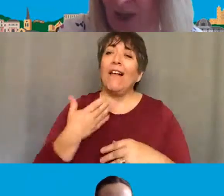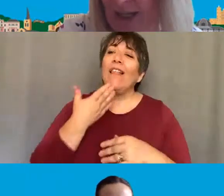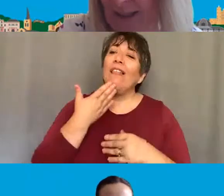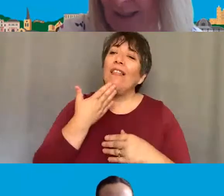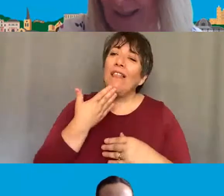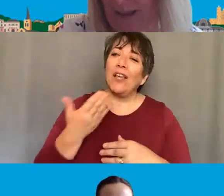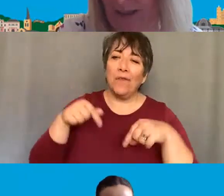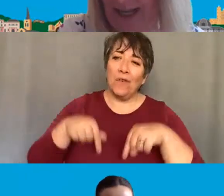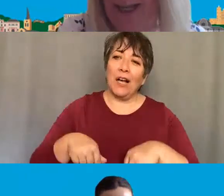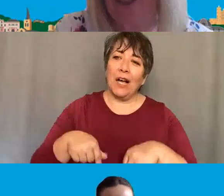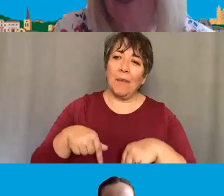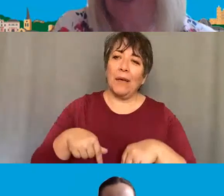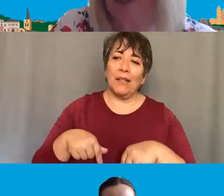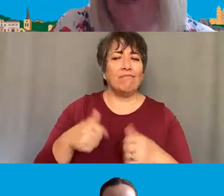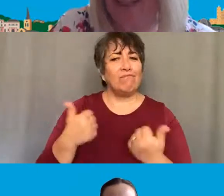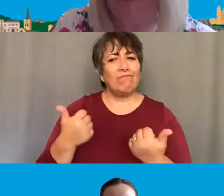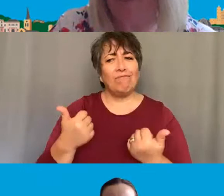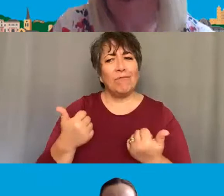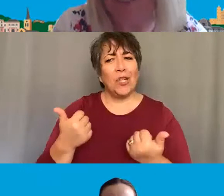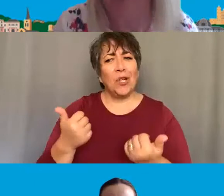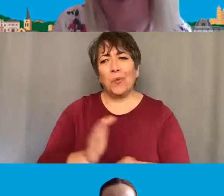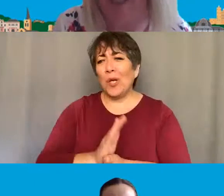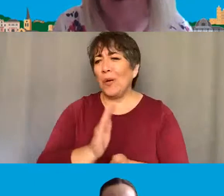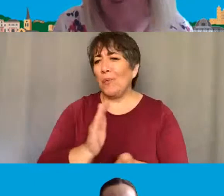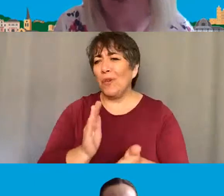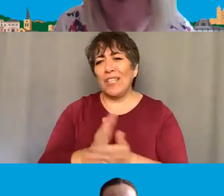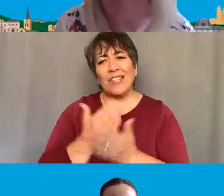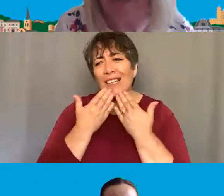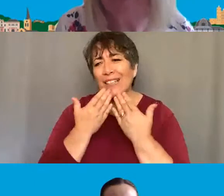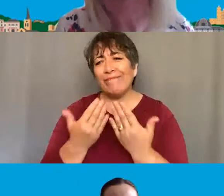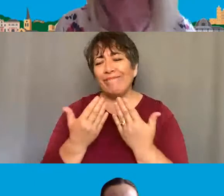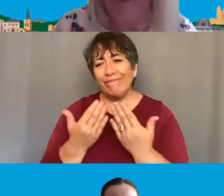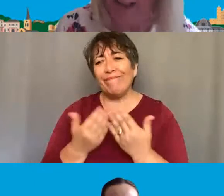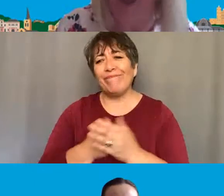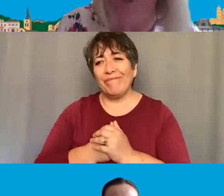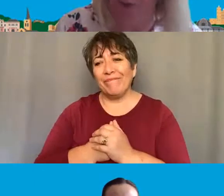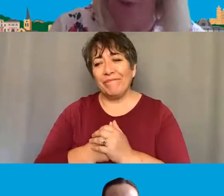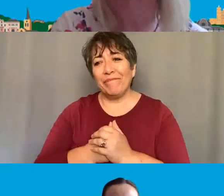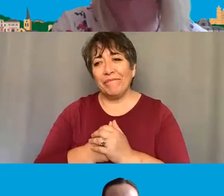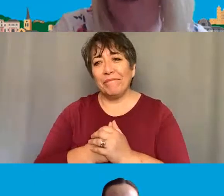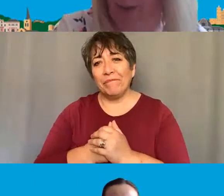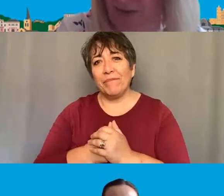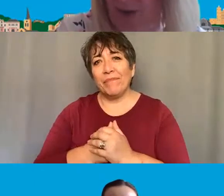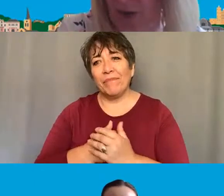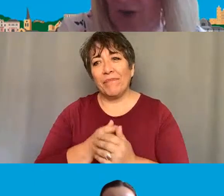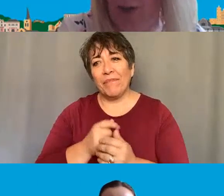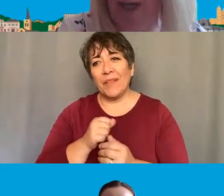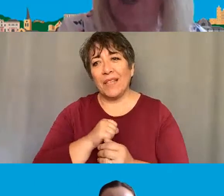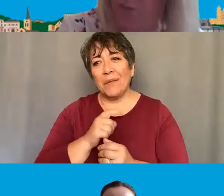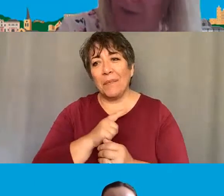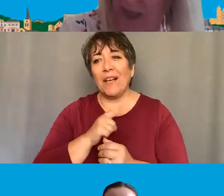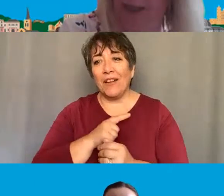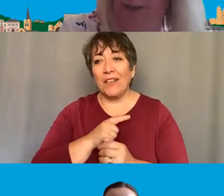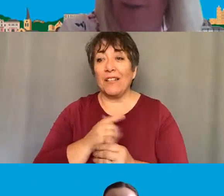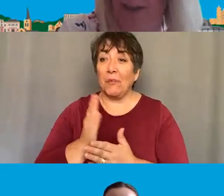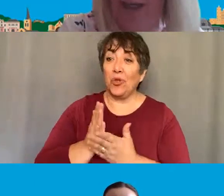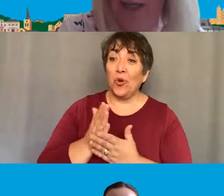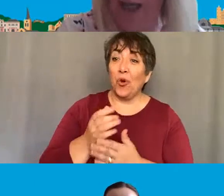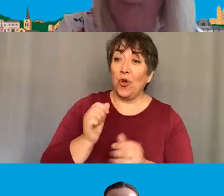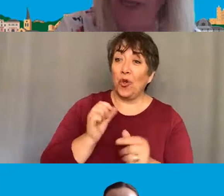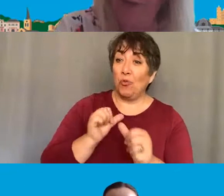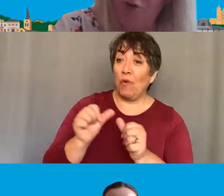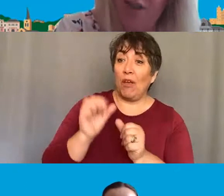absolutely appreciate it, because I can see there's a big temptation after last week and rain to think, no, I want to make the most of the sun. So thank